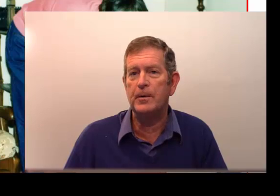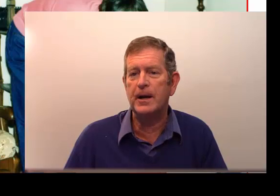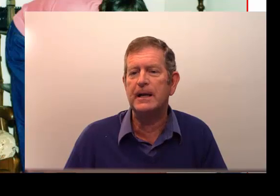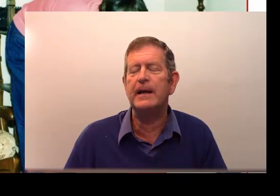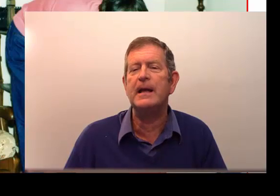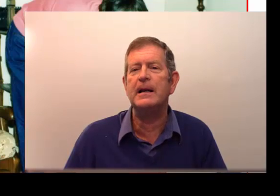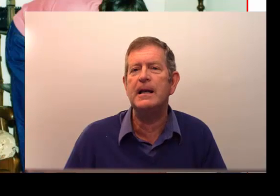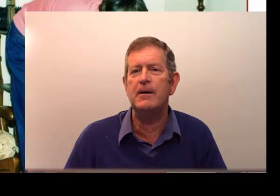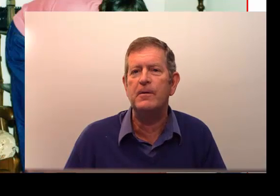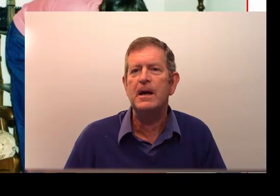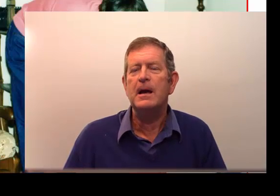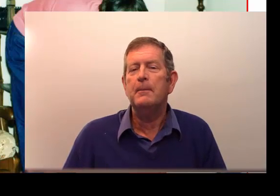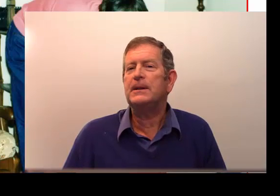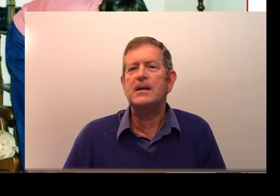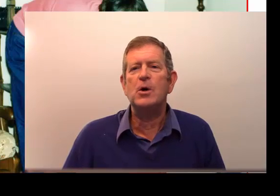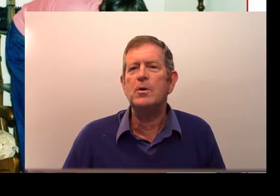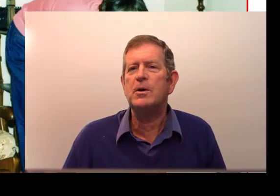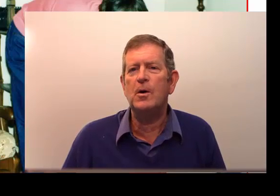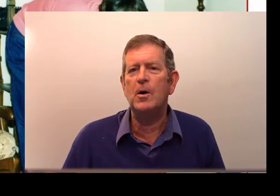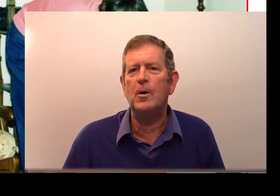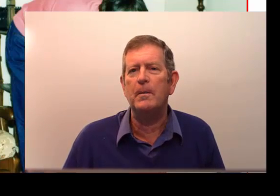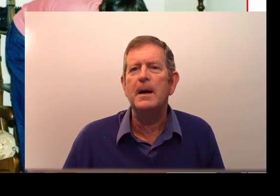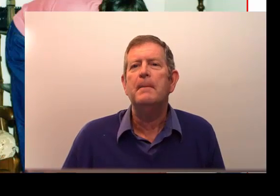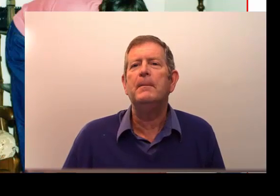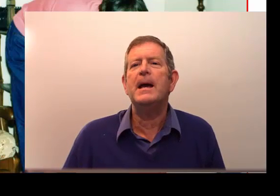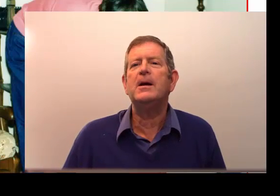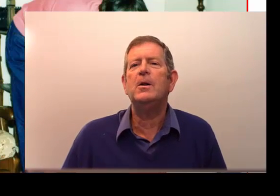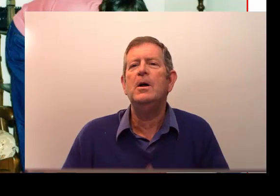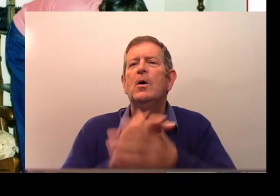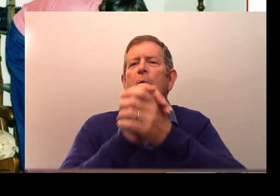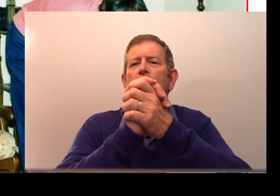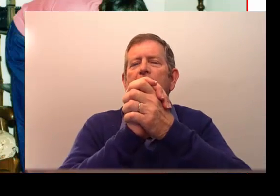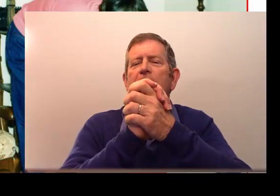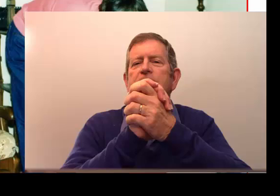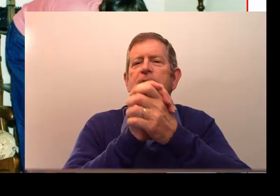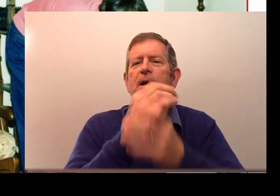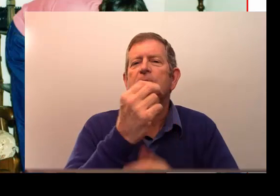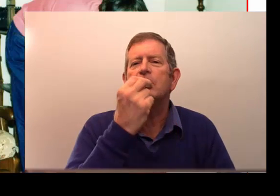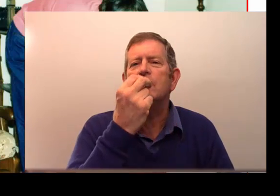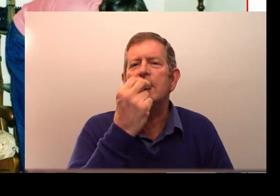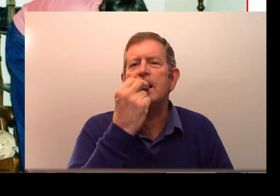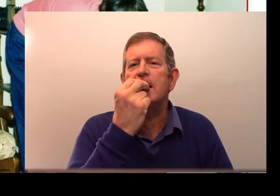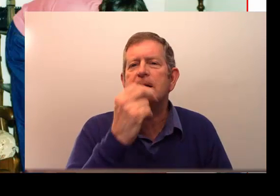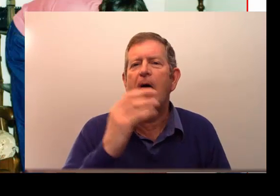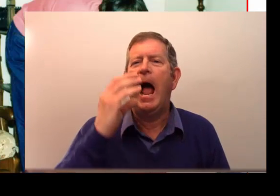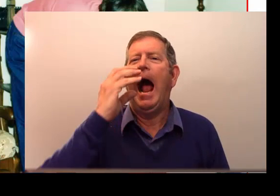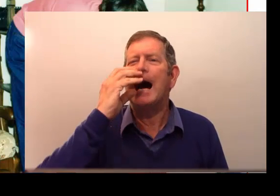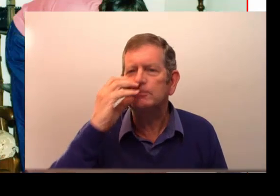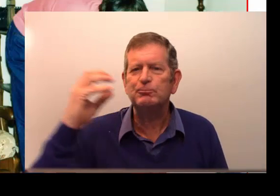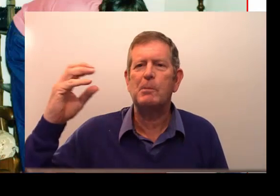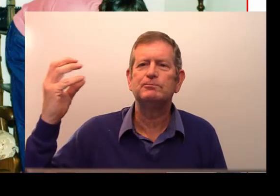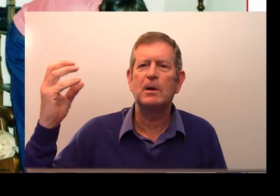of the supermarket and they leave. But they don't go home. Michael wants to